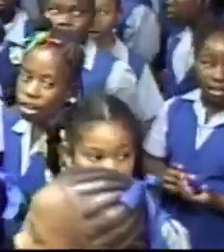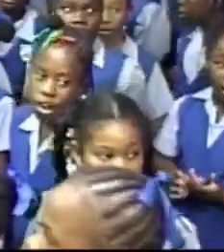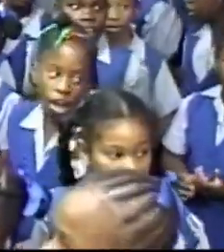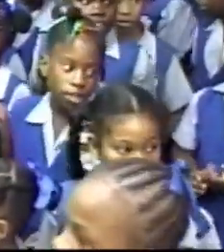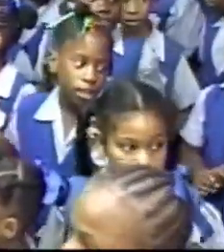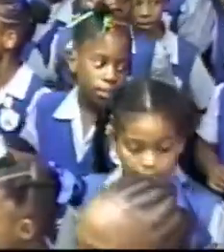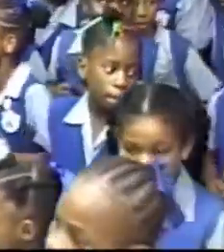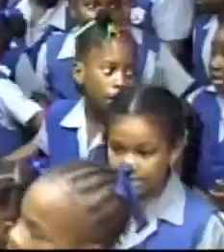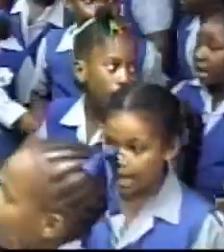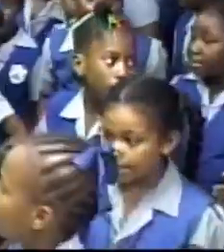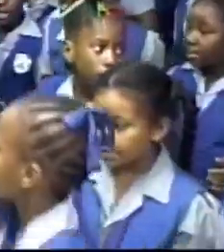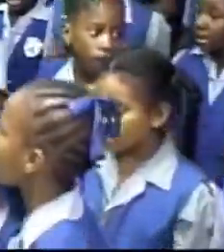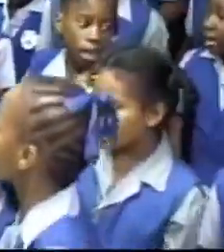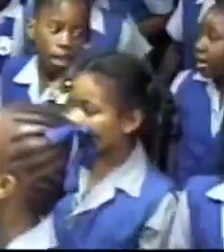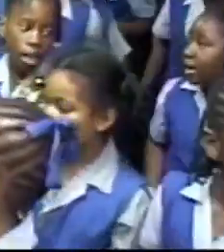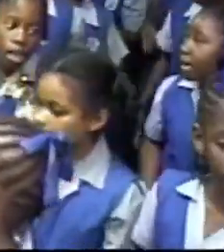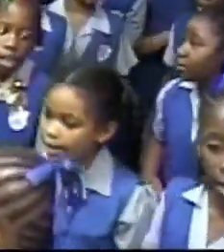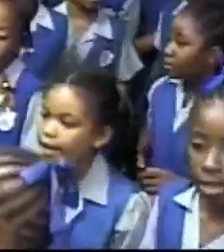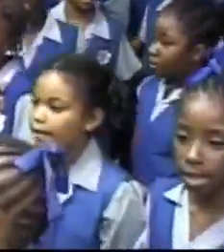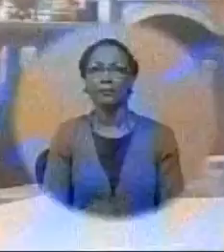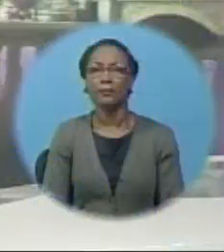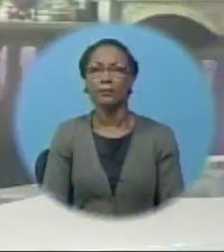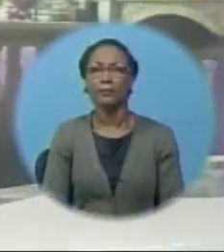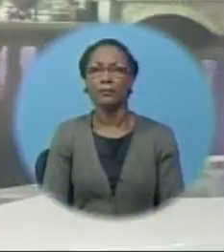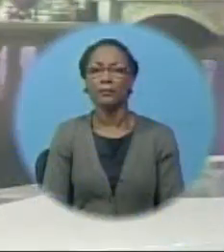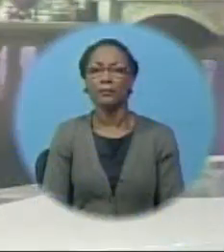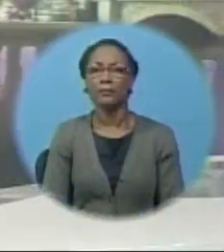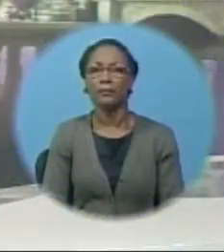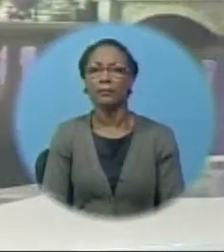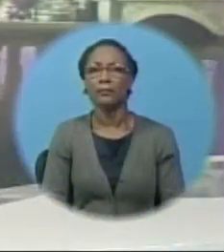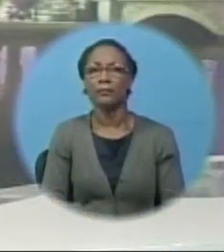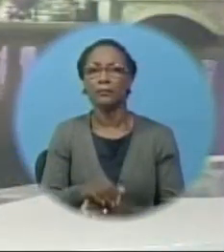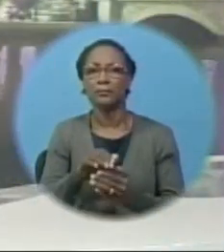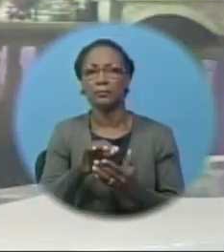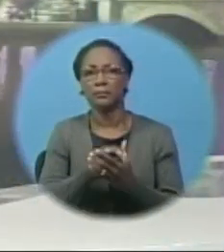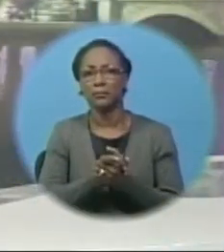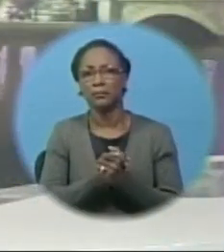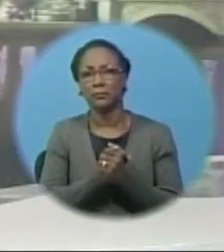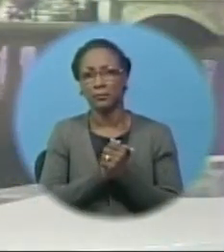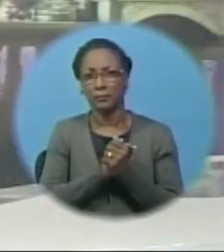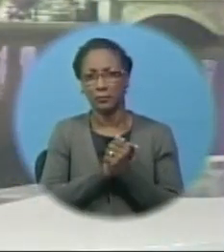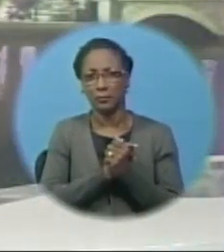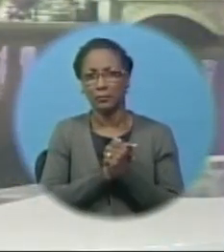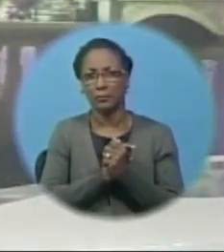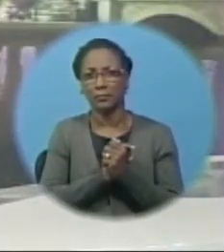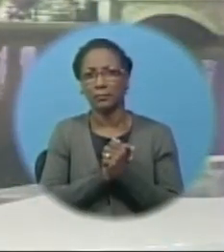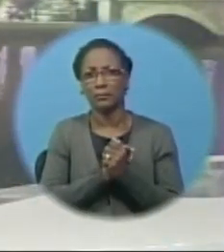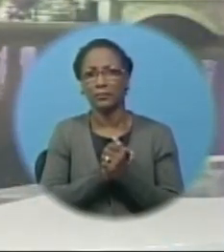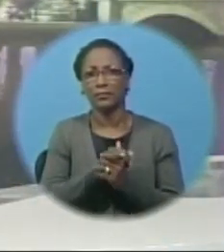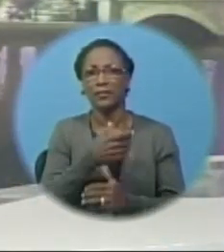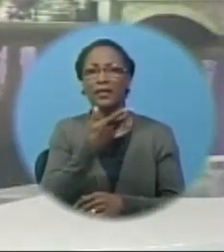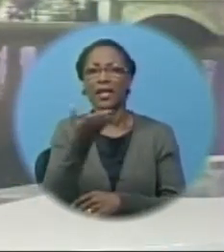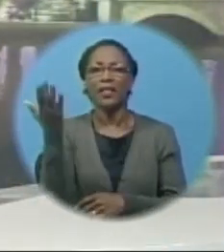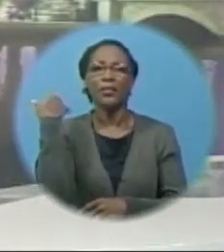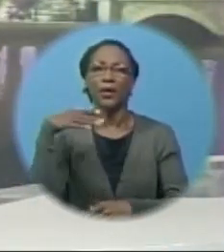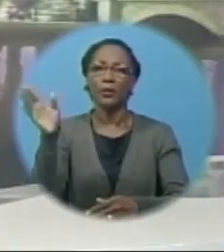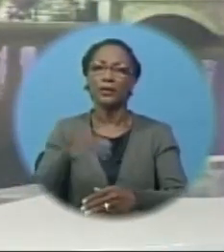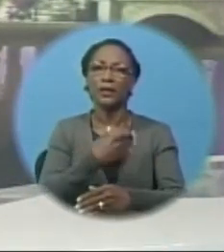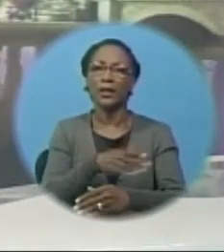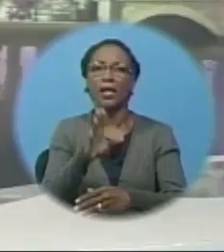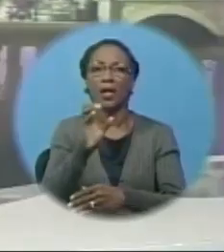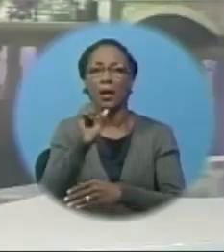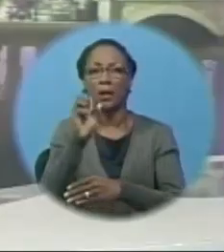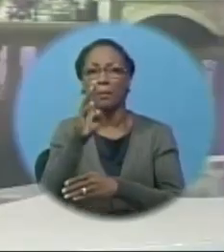Head of Pediatrics at the QEH, Dr. Clyde Cave, were among the officials on hand to greet the Governor General. They were serenaded by the